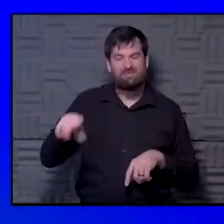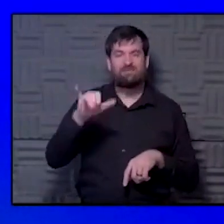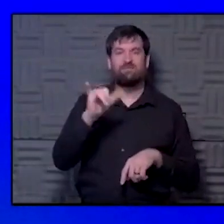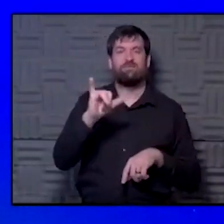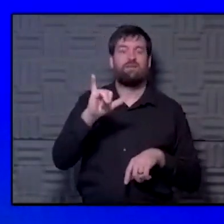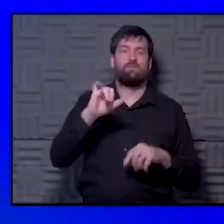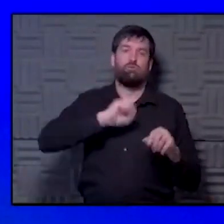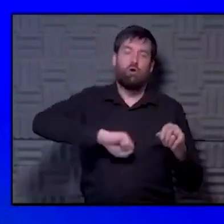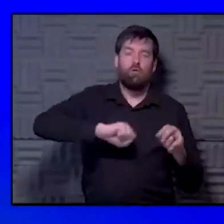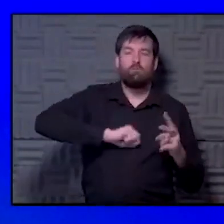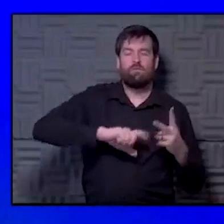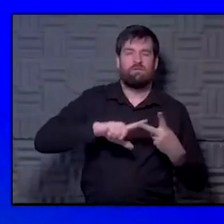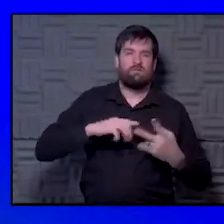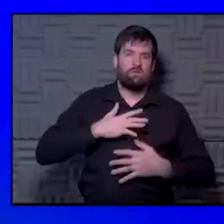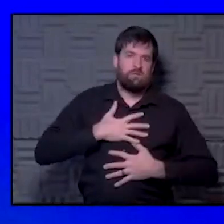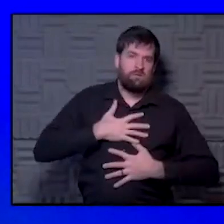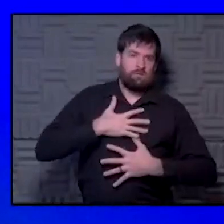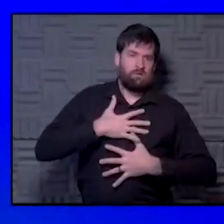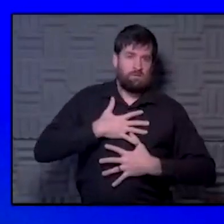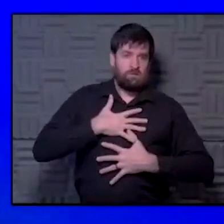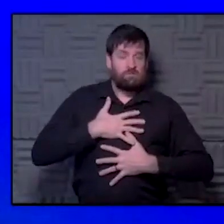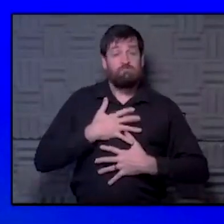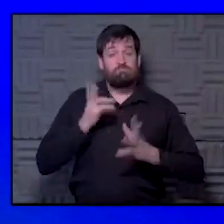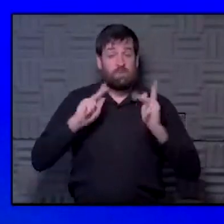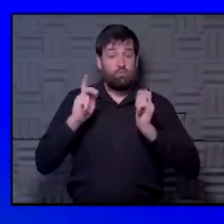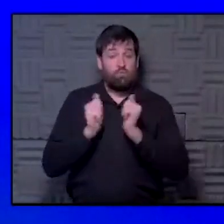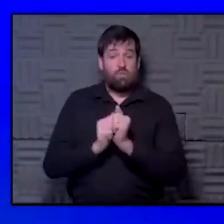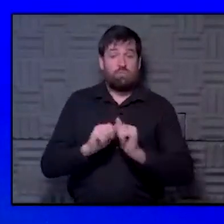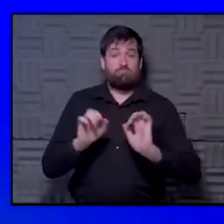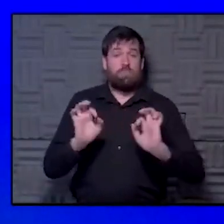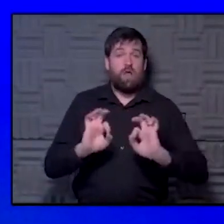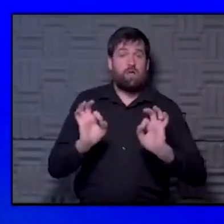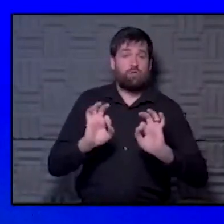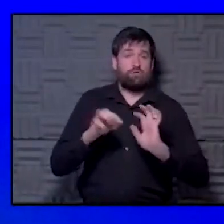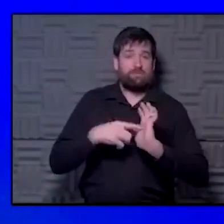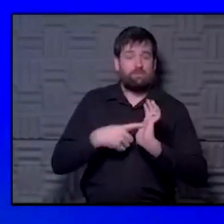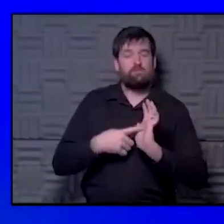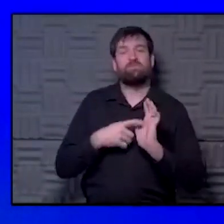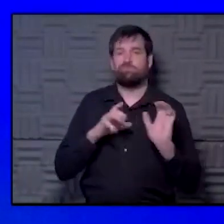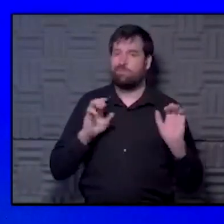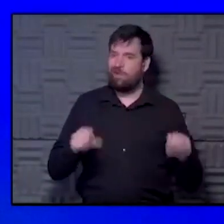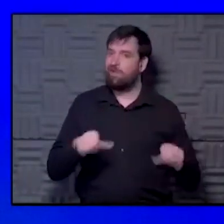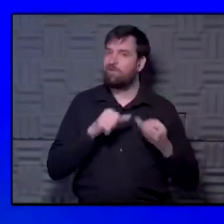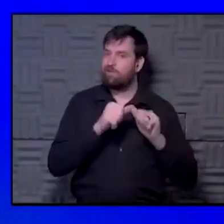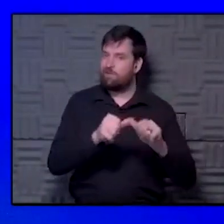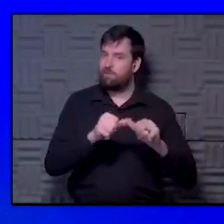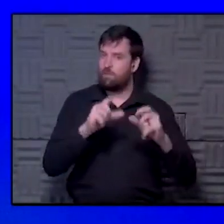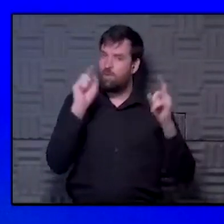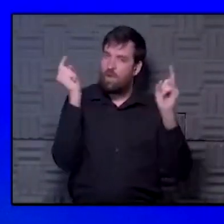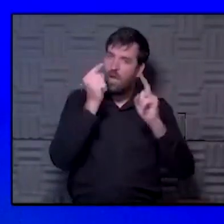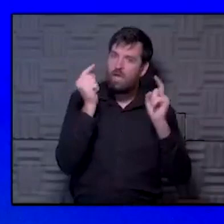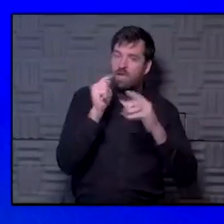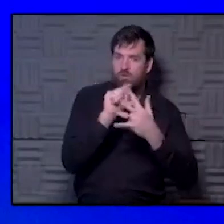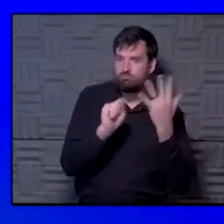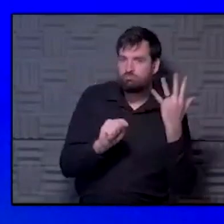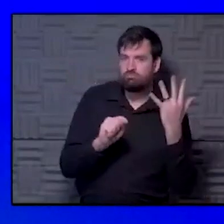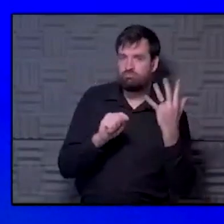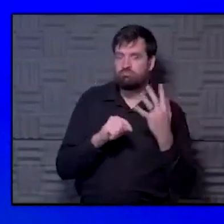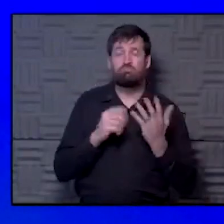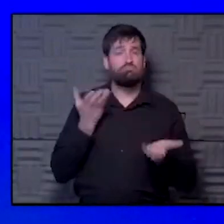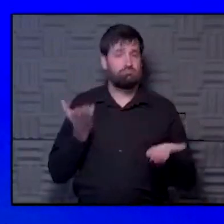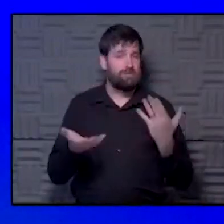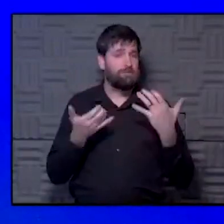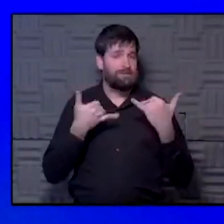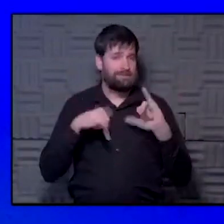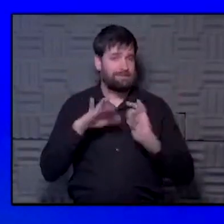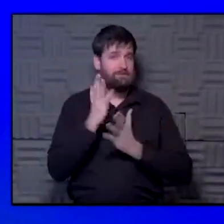the cough, the shortness of breath. We know that people, even with mild symptoms, can continue to have headache or things of that nature. So you may still